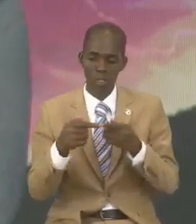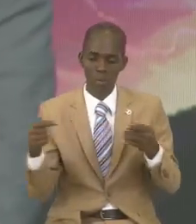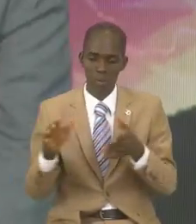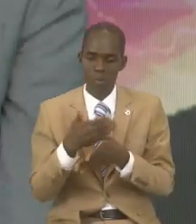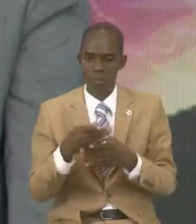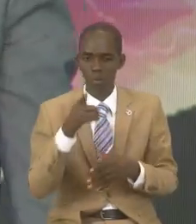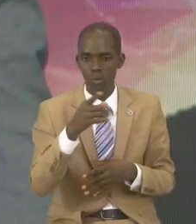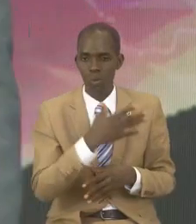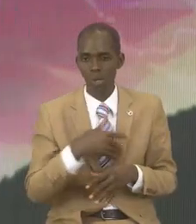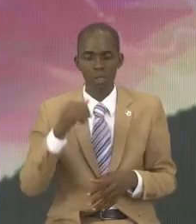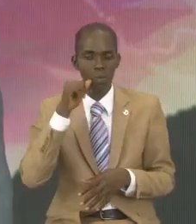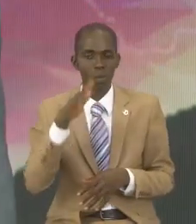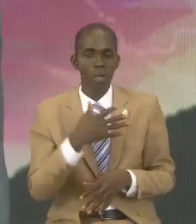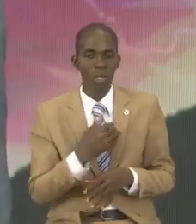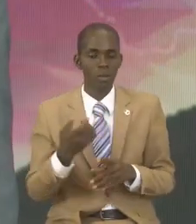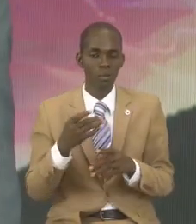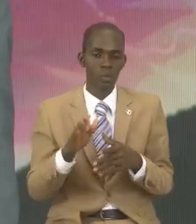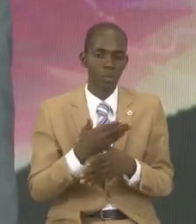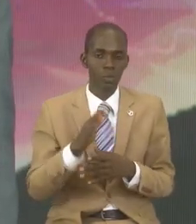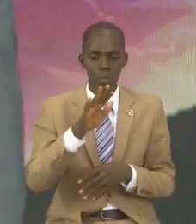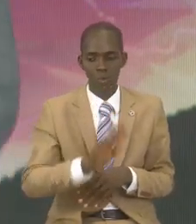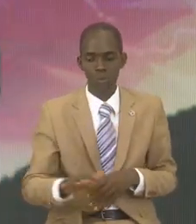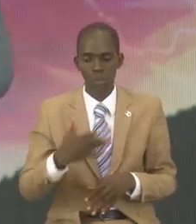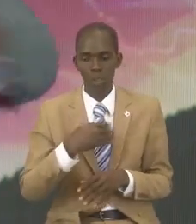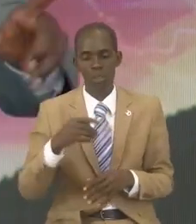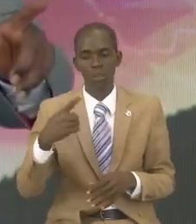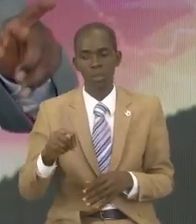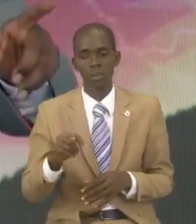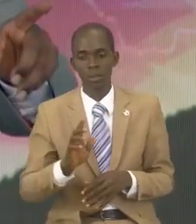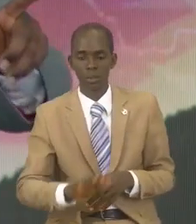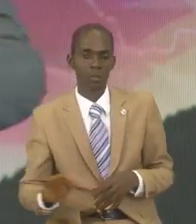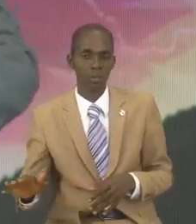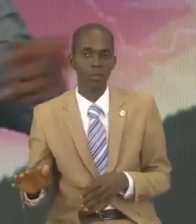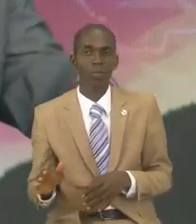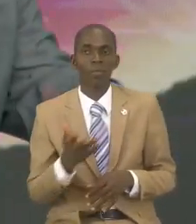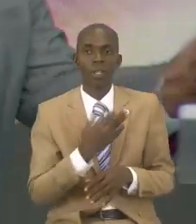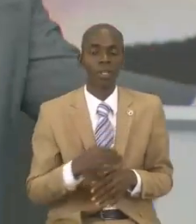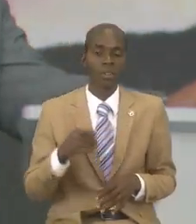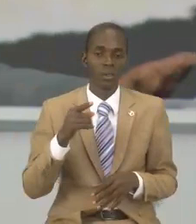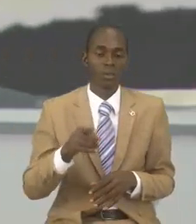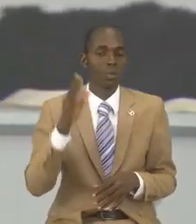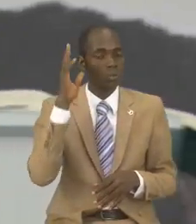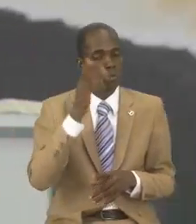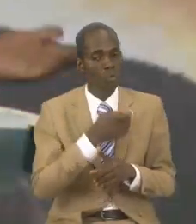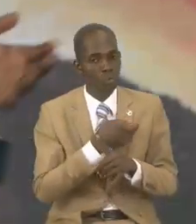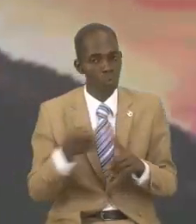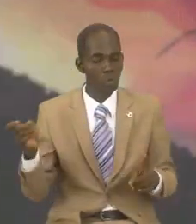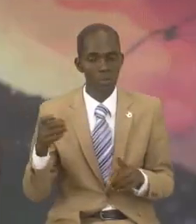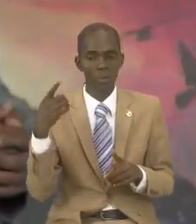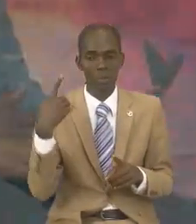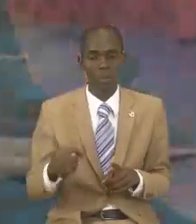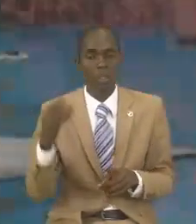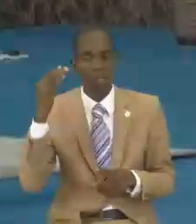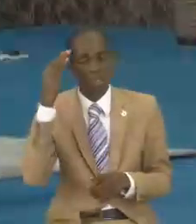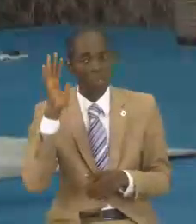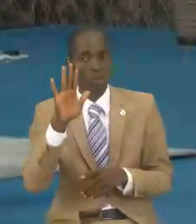between the seed and her seed. He'll bruise your head, although you'll bruise his heels. That's